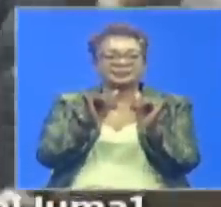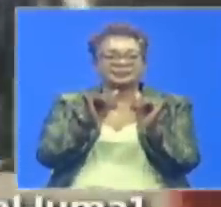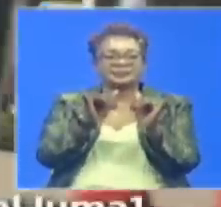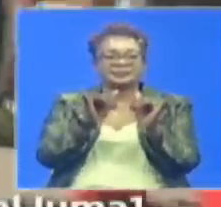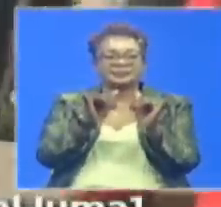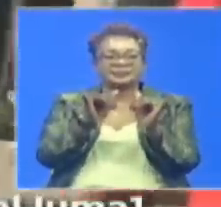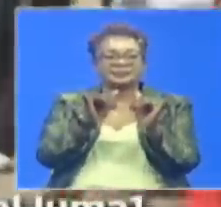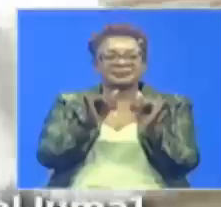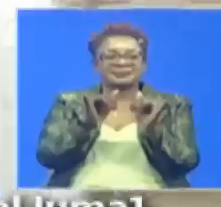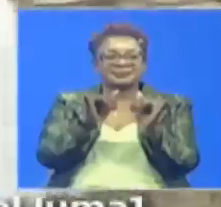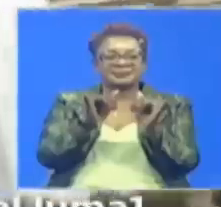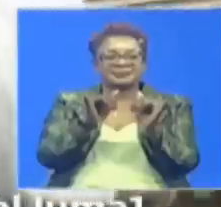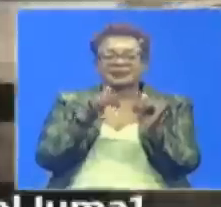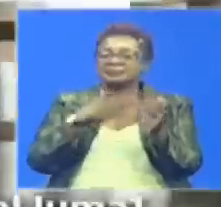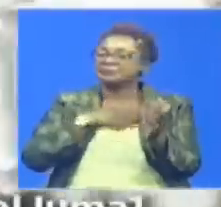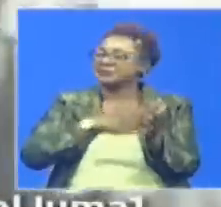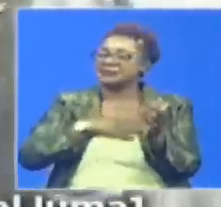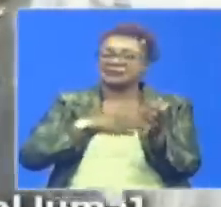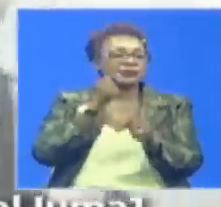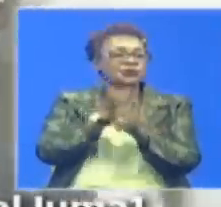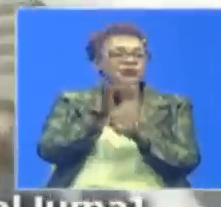Don't go back to this.